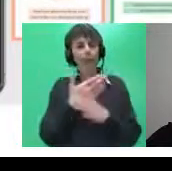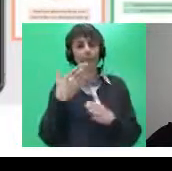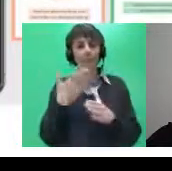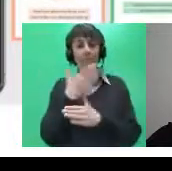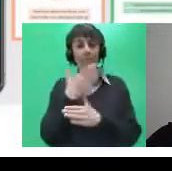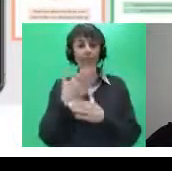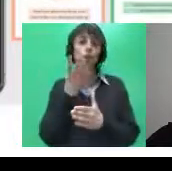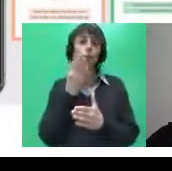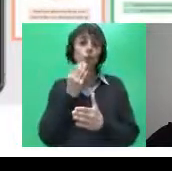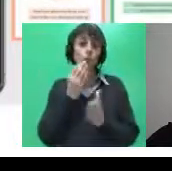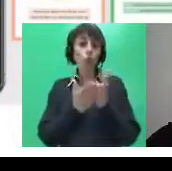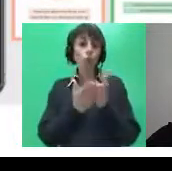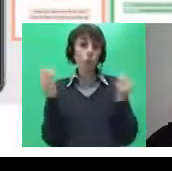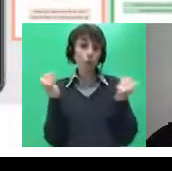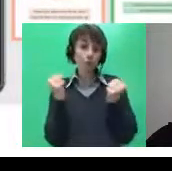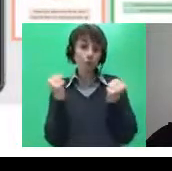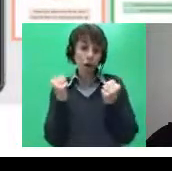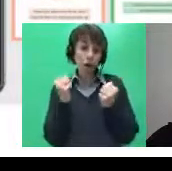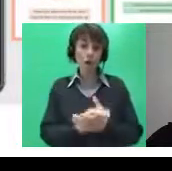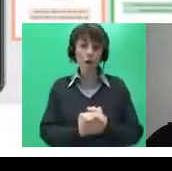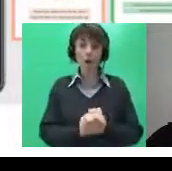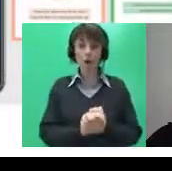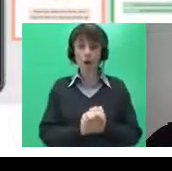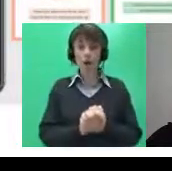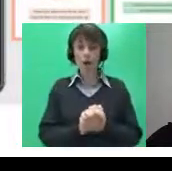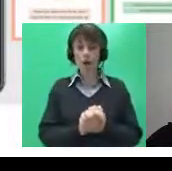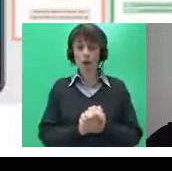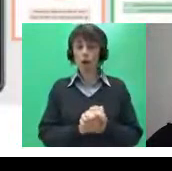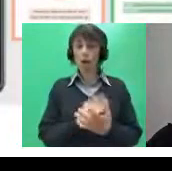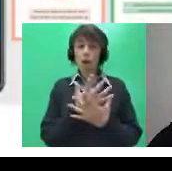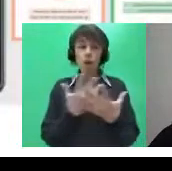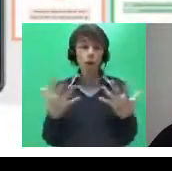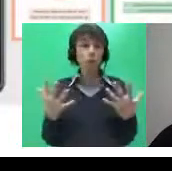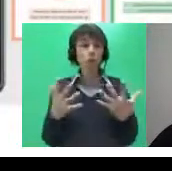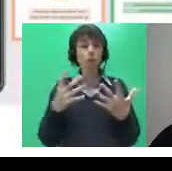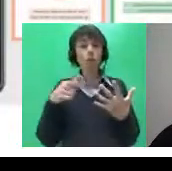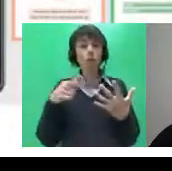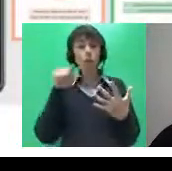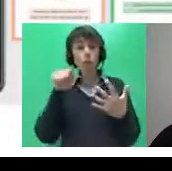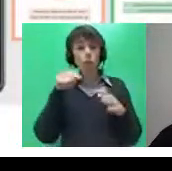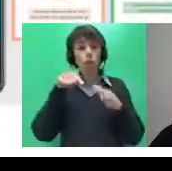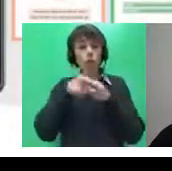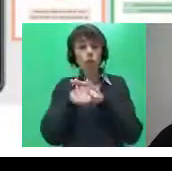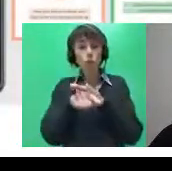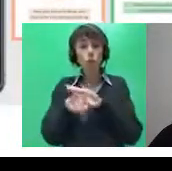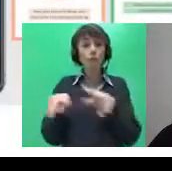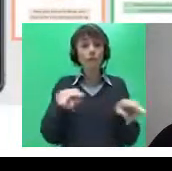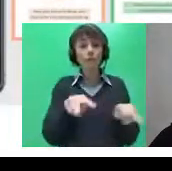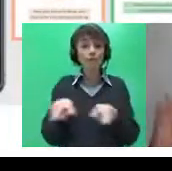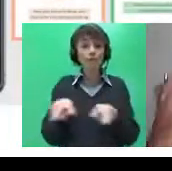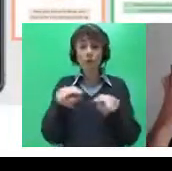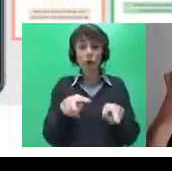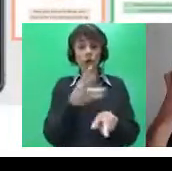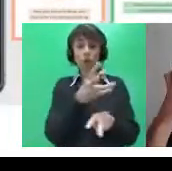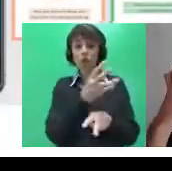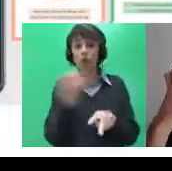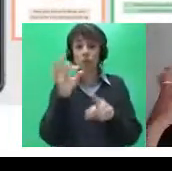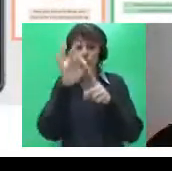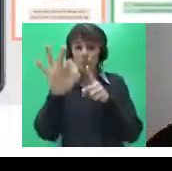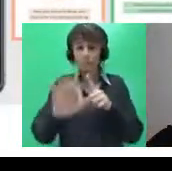networks. We've also produced a range of YouTube videos, some condition-specific ones developed by the member